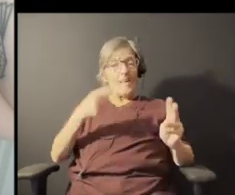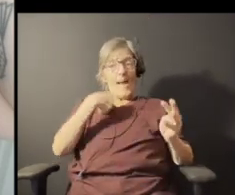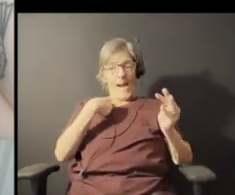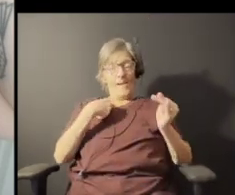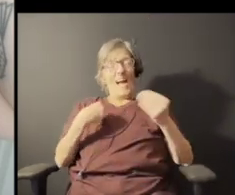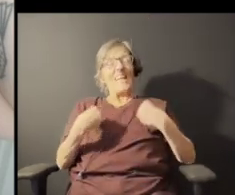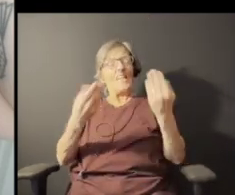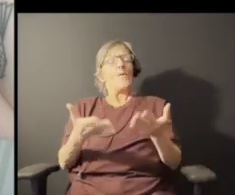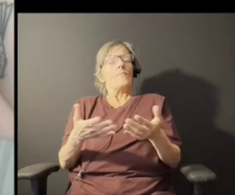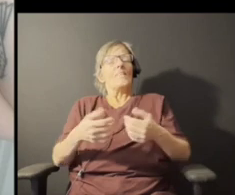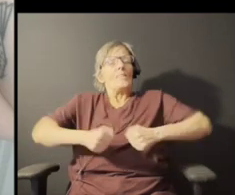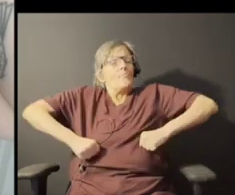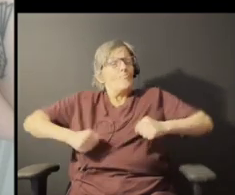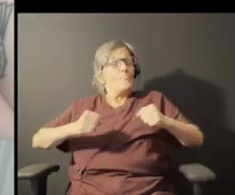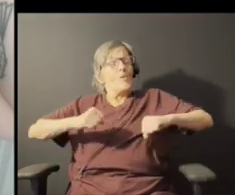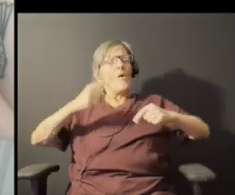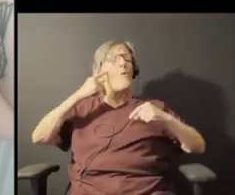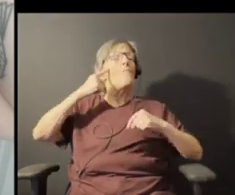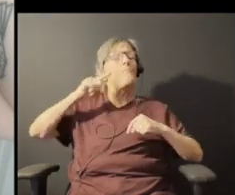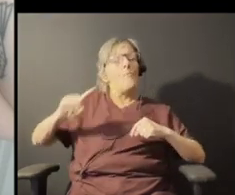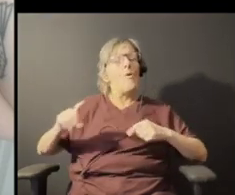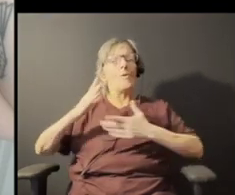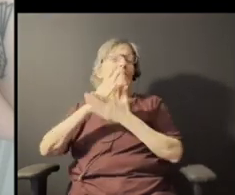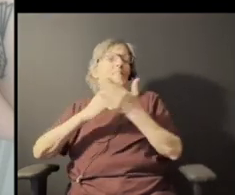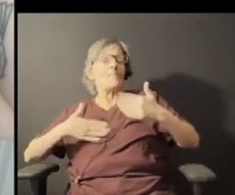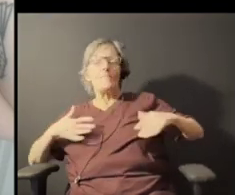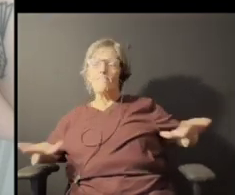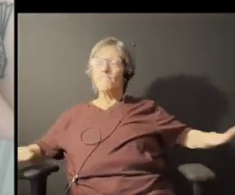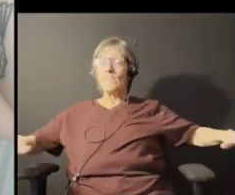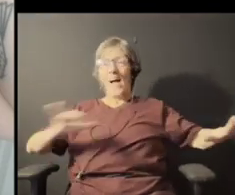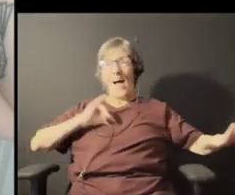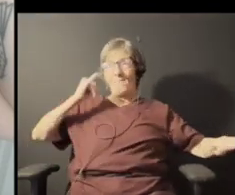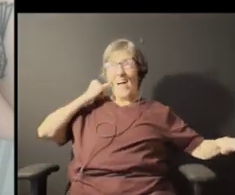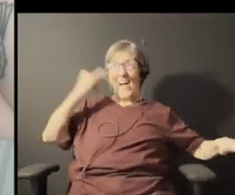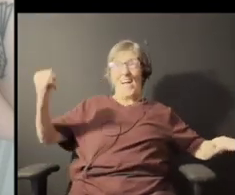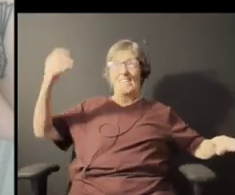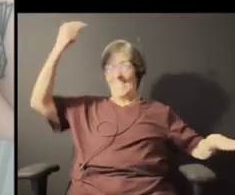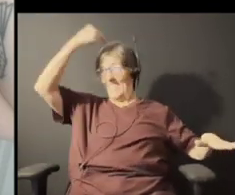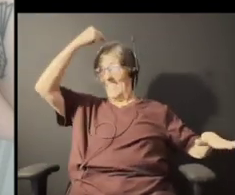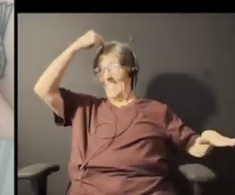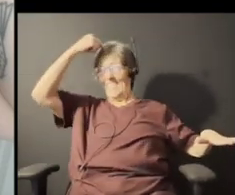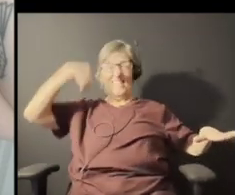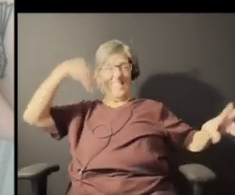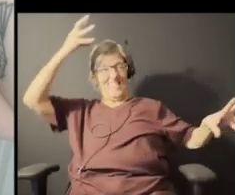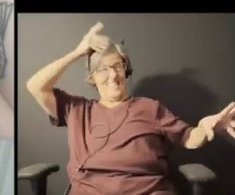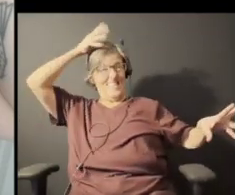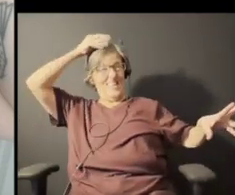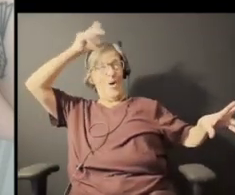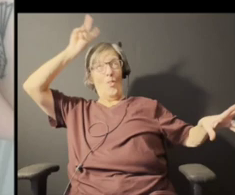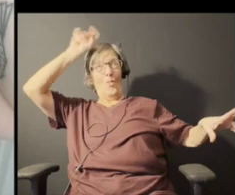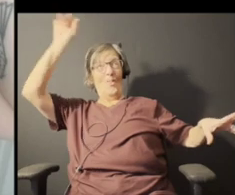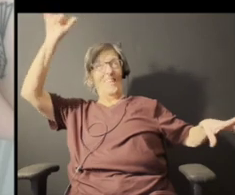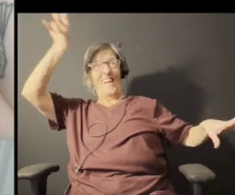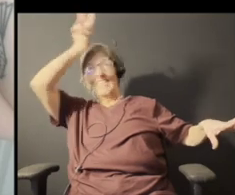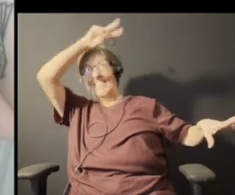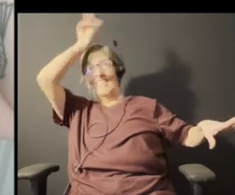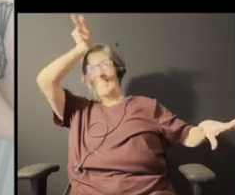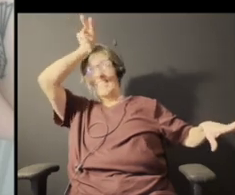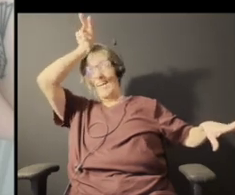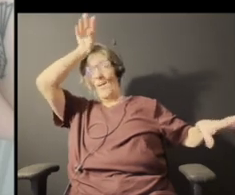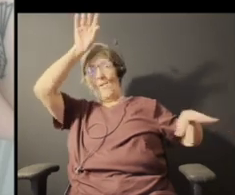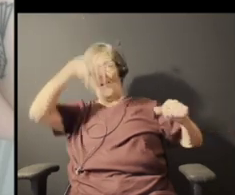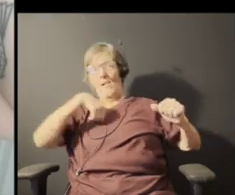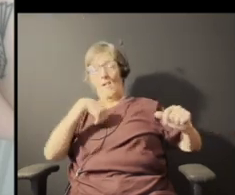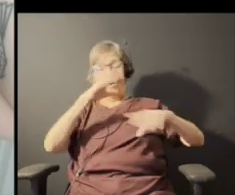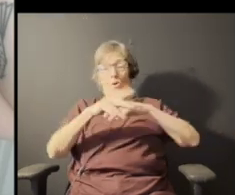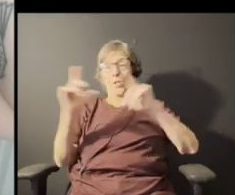I give room in there for, like, even though I have an idea in my head of what I want it to look like